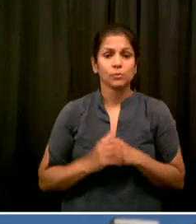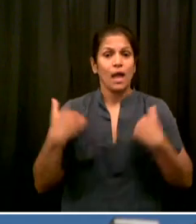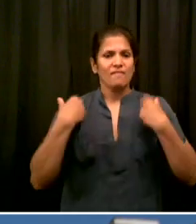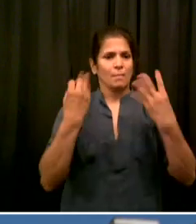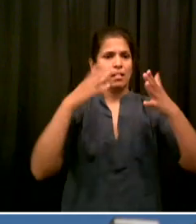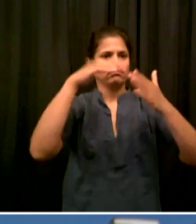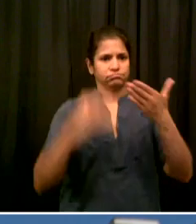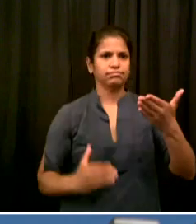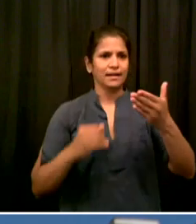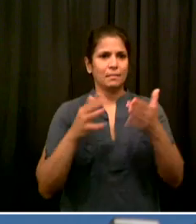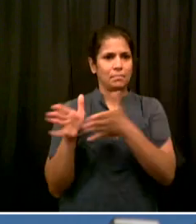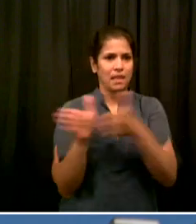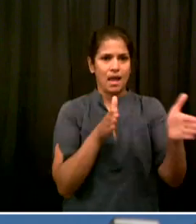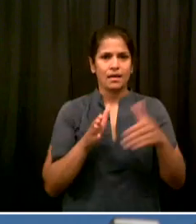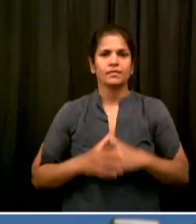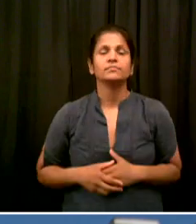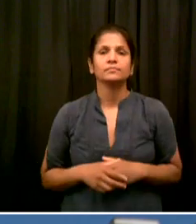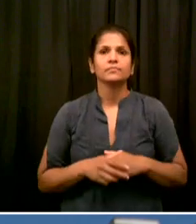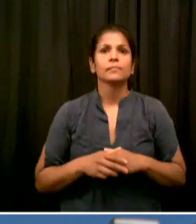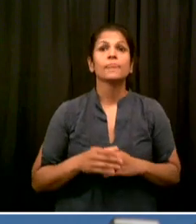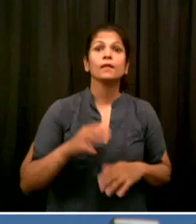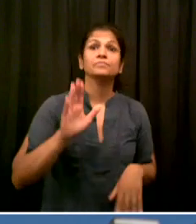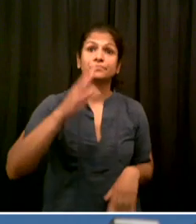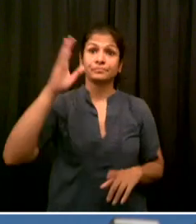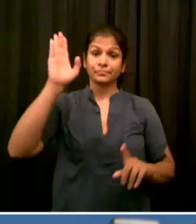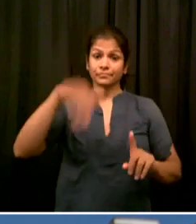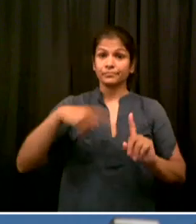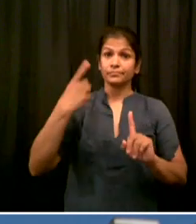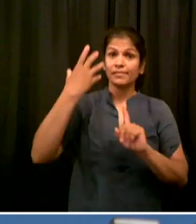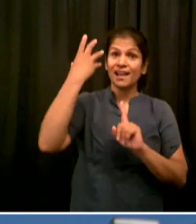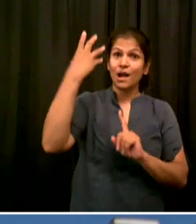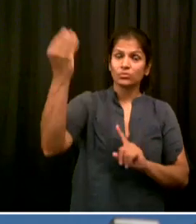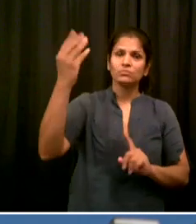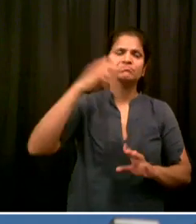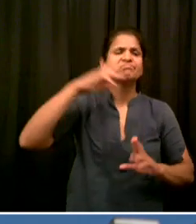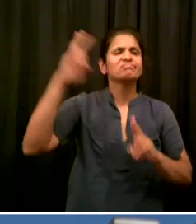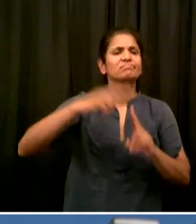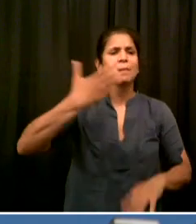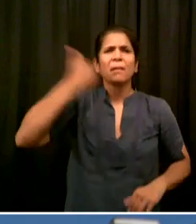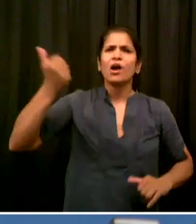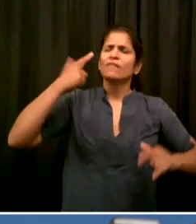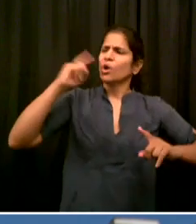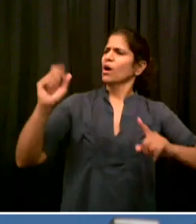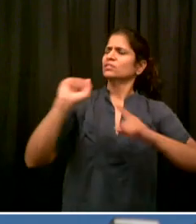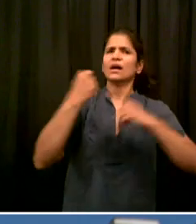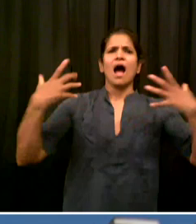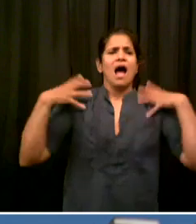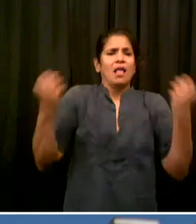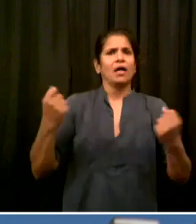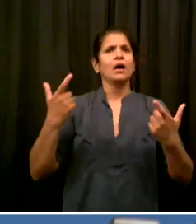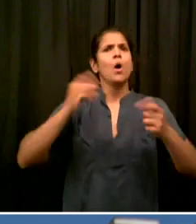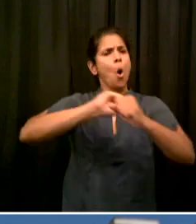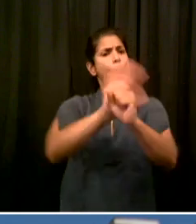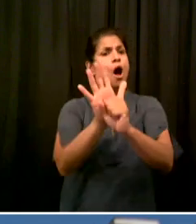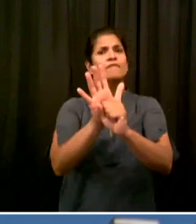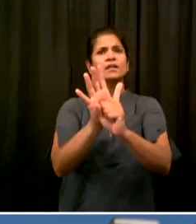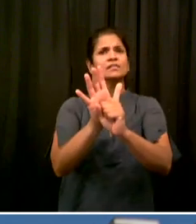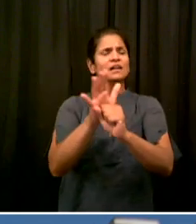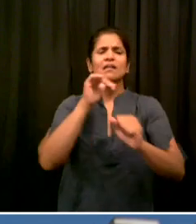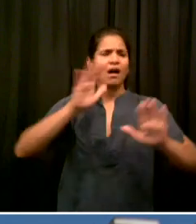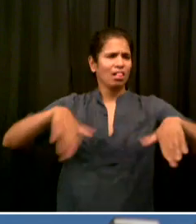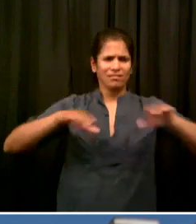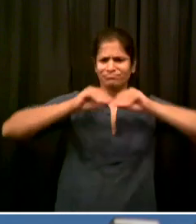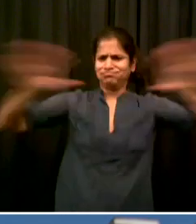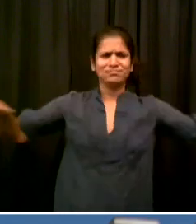outdoors. It's great to be outdoors in general, but we also know that the disease doesn't spread the same outdoors. We've seen that over and